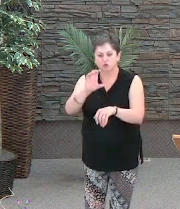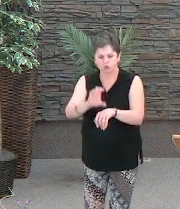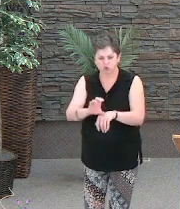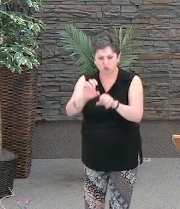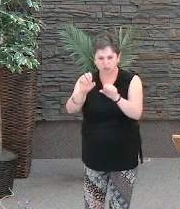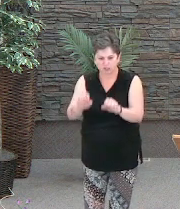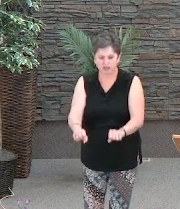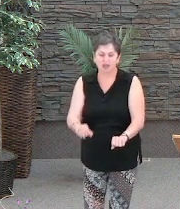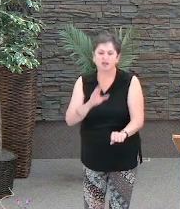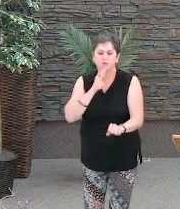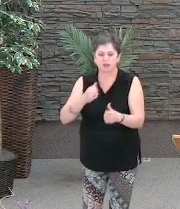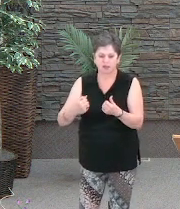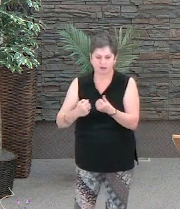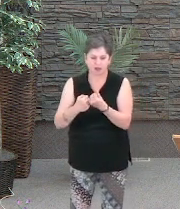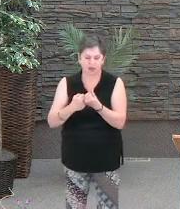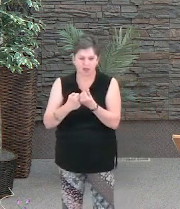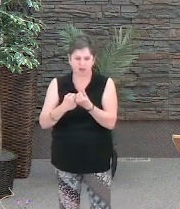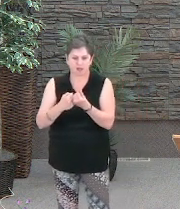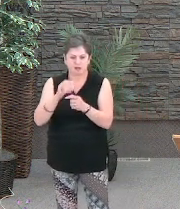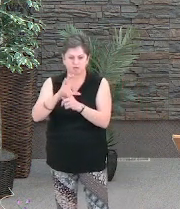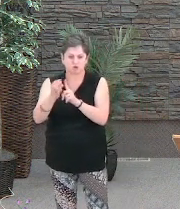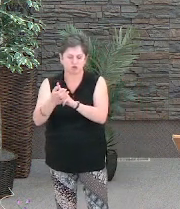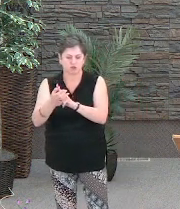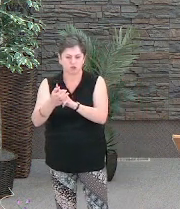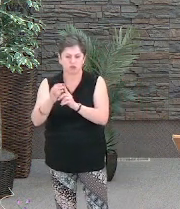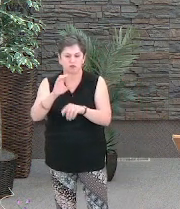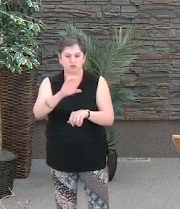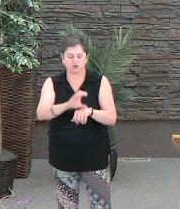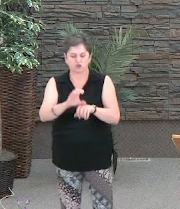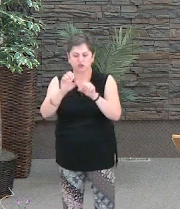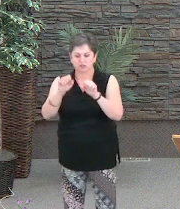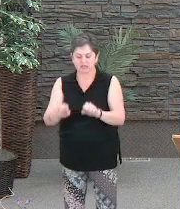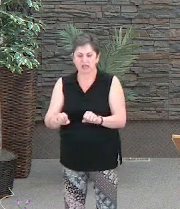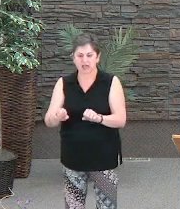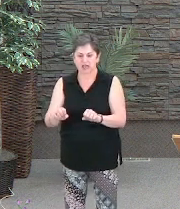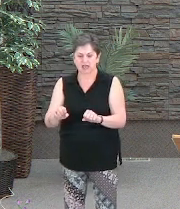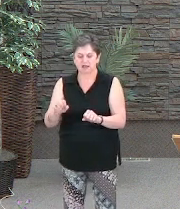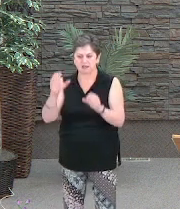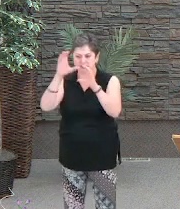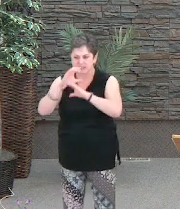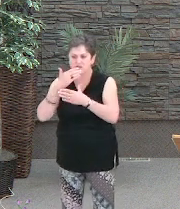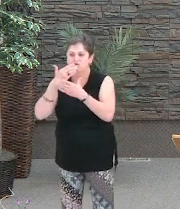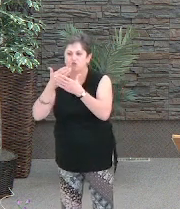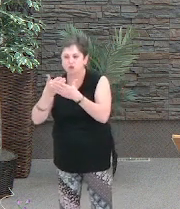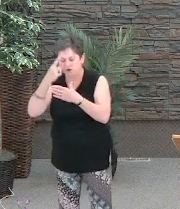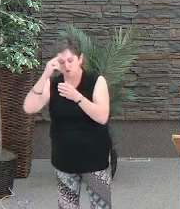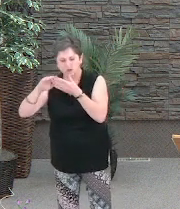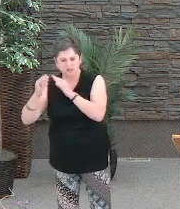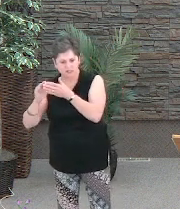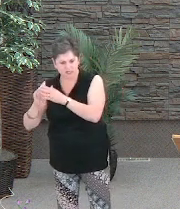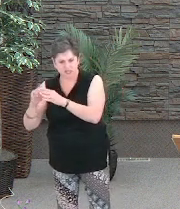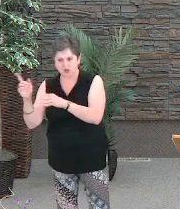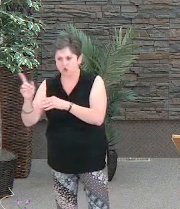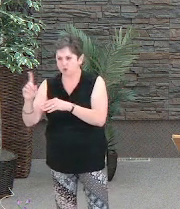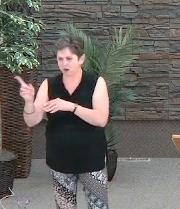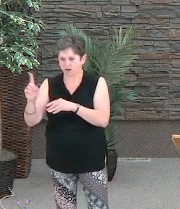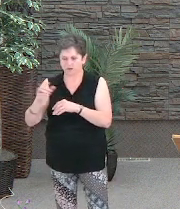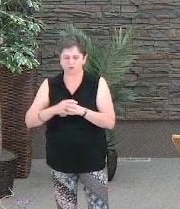can be an ally of culture. That the church can, in fact, seek the good of the city wherever it